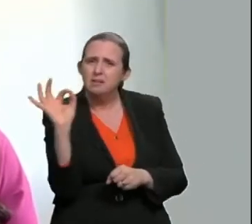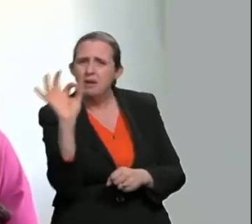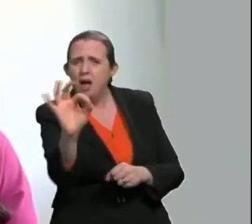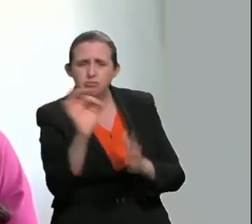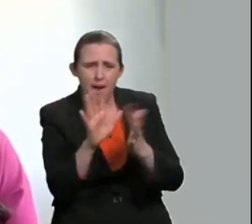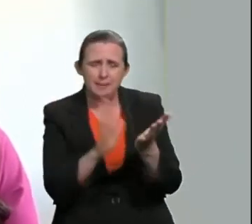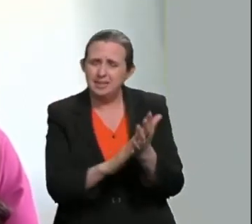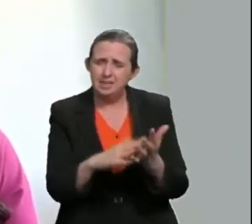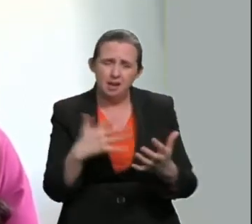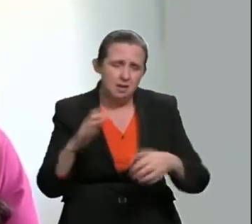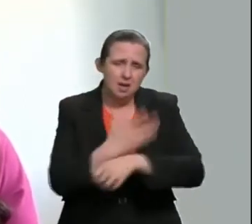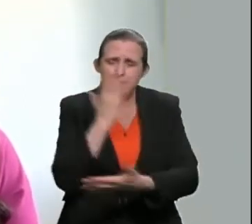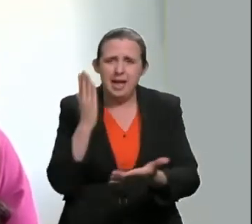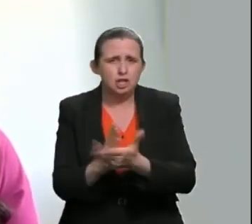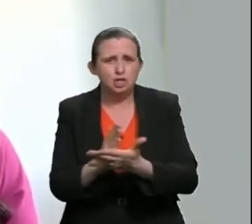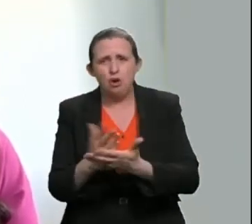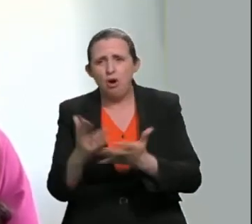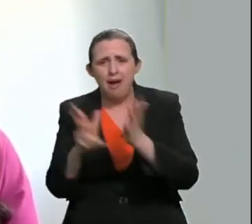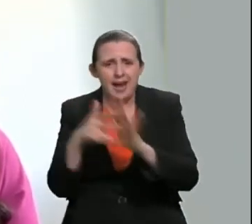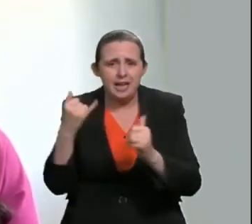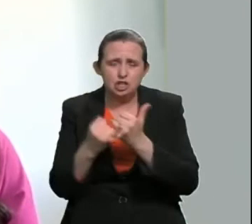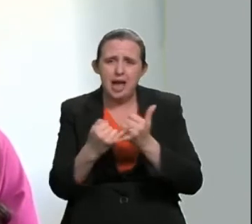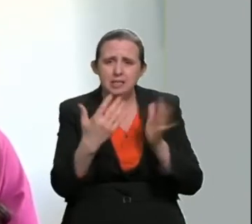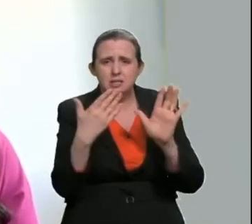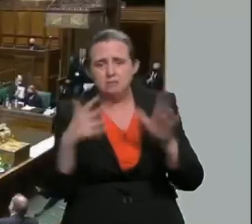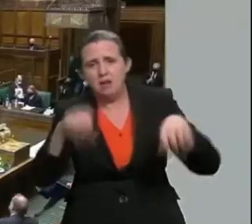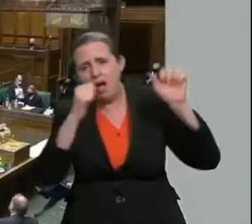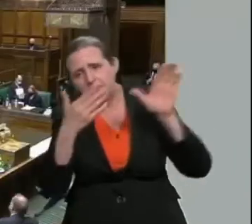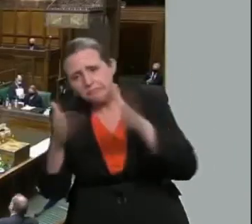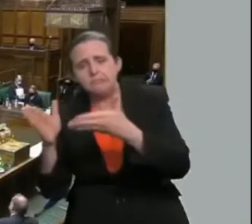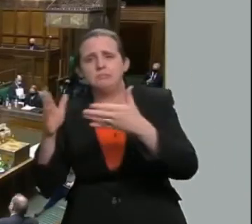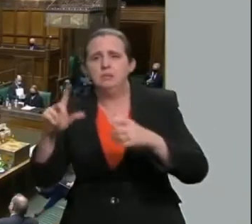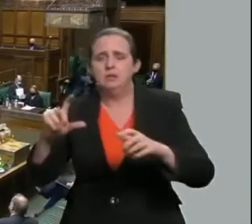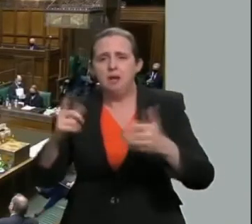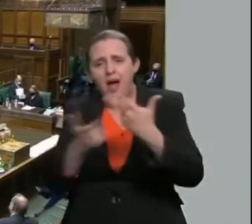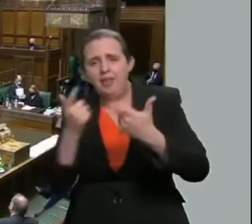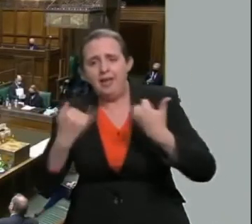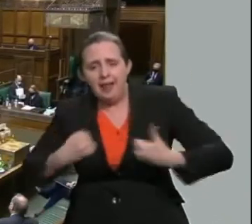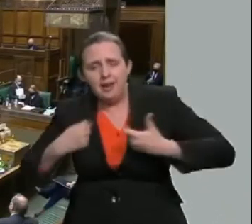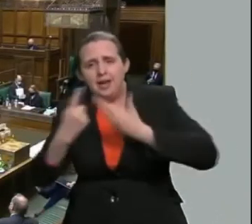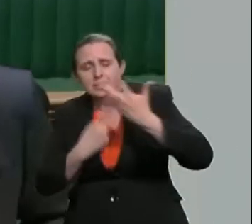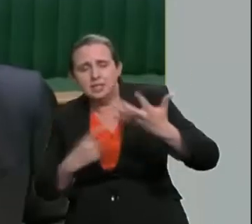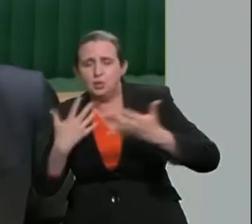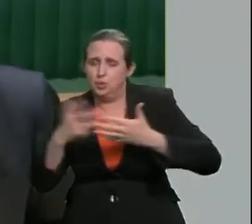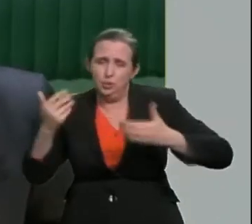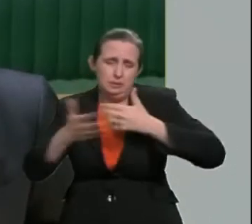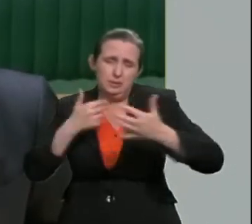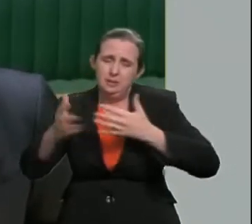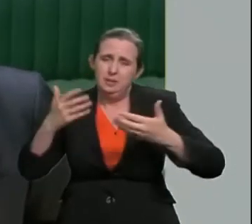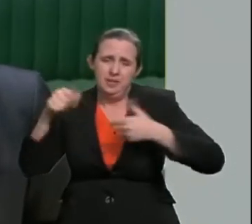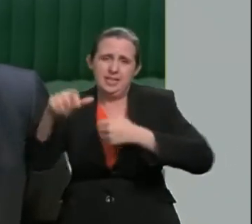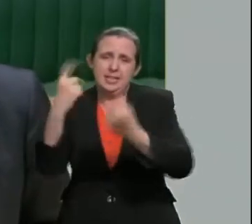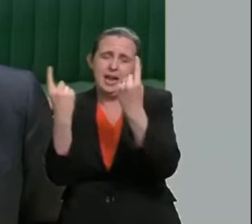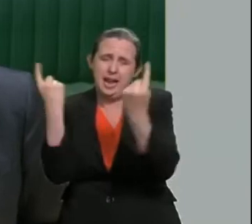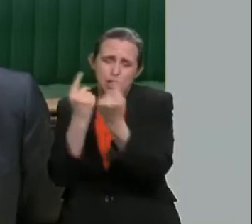diagnosis services a top priority as restrictions begin to ease? Minister. I thank my honourable friend, and I